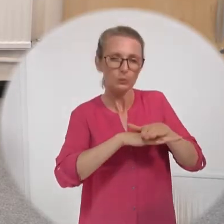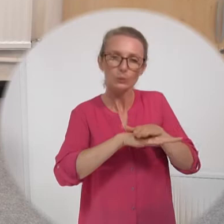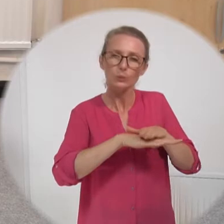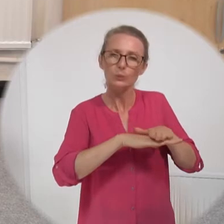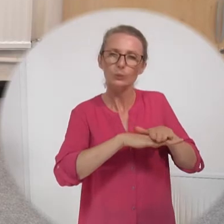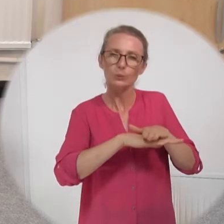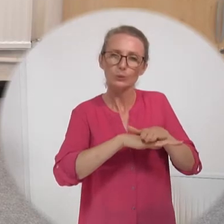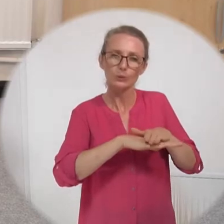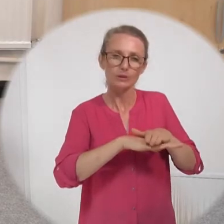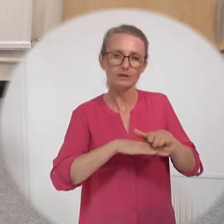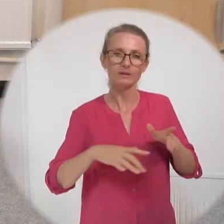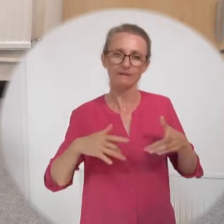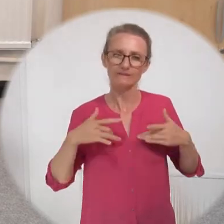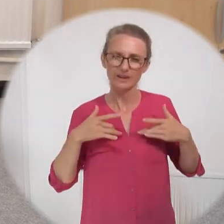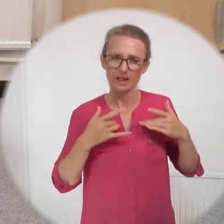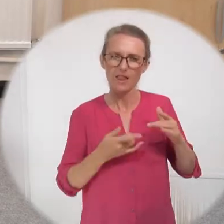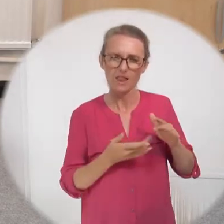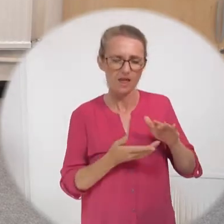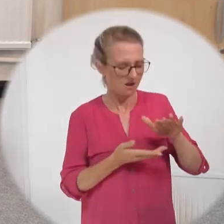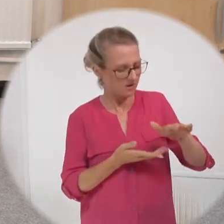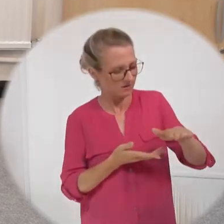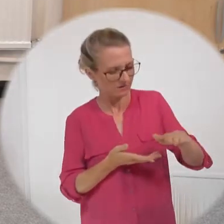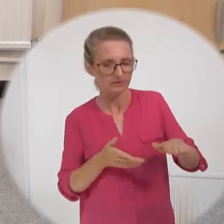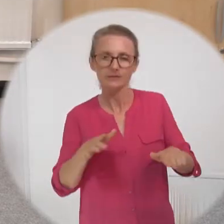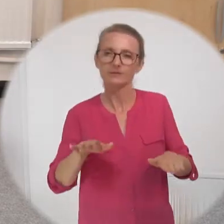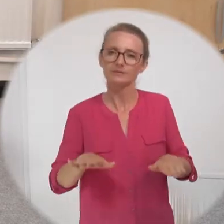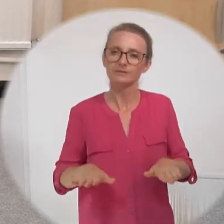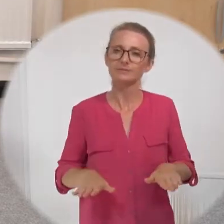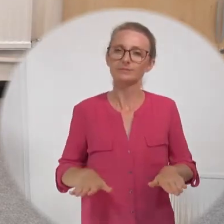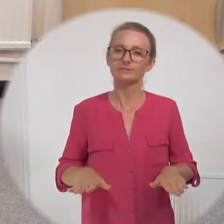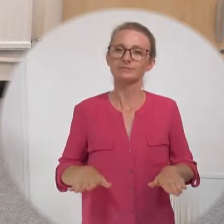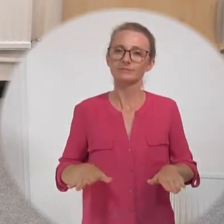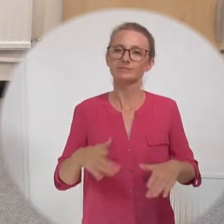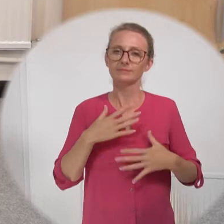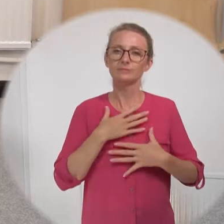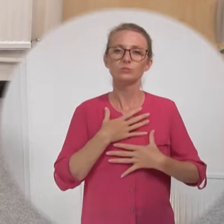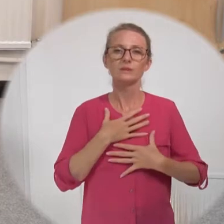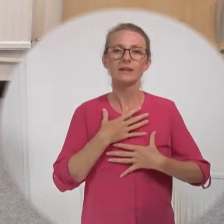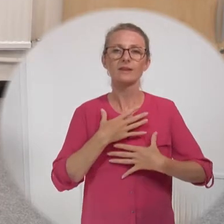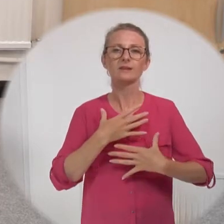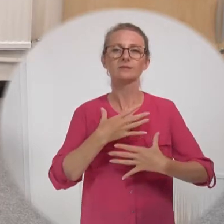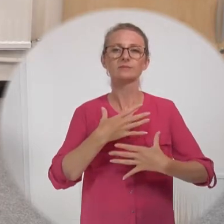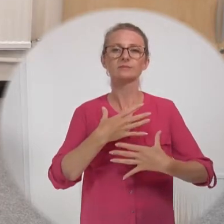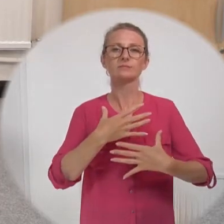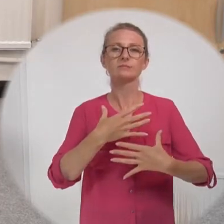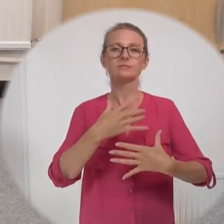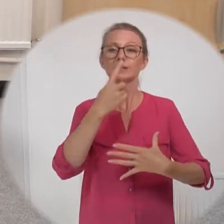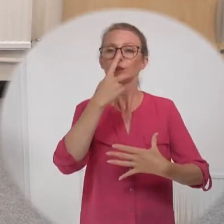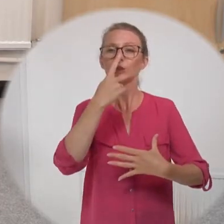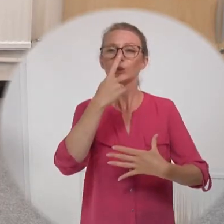on this. And while you're checking your contact with the feet, breathe in and out through the